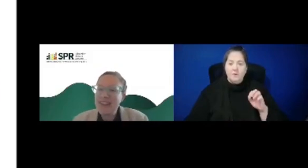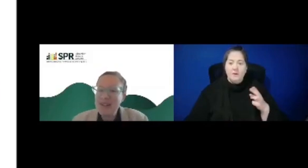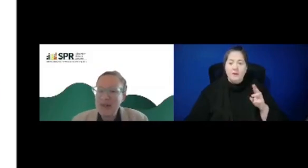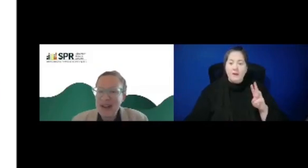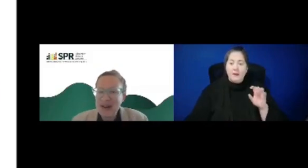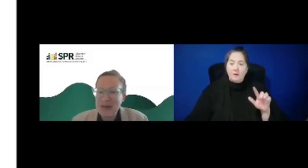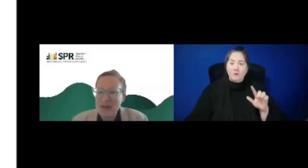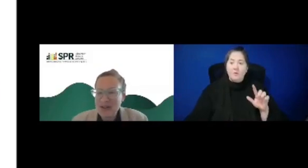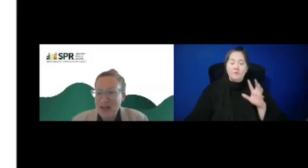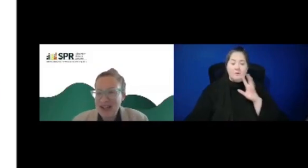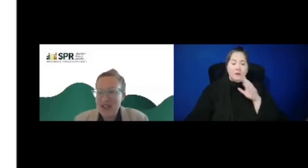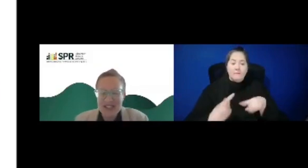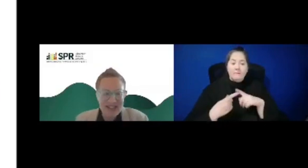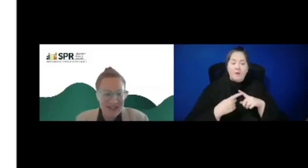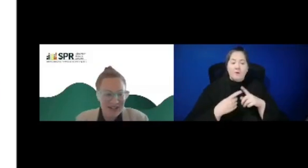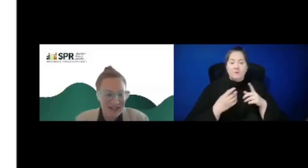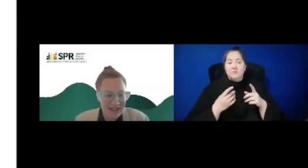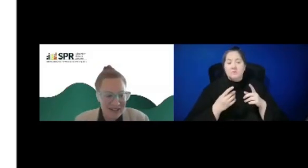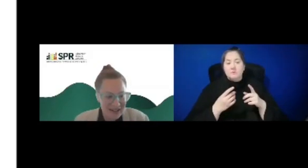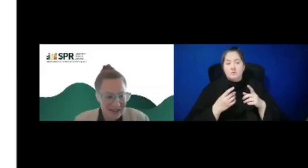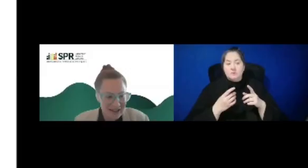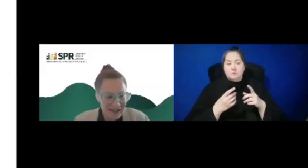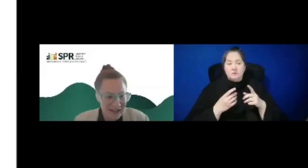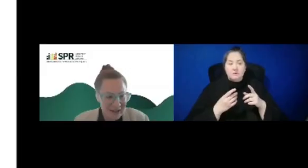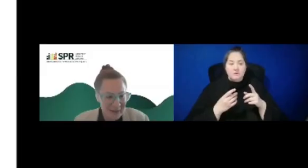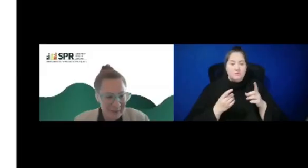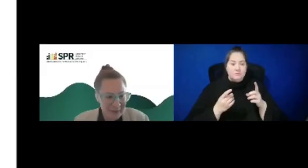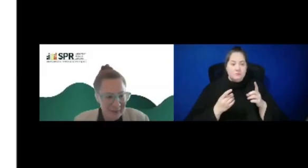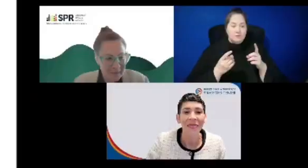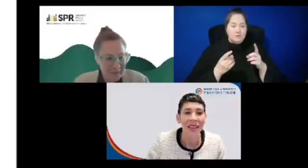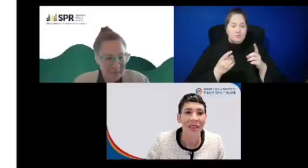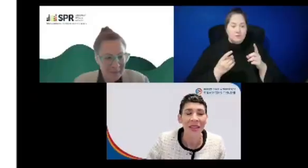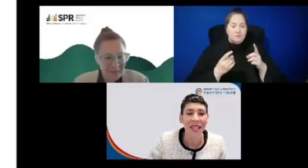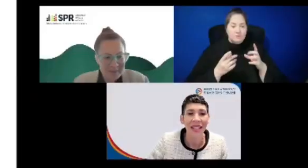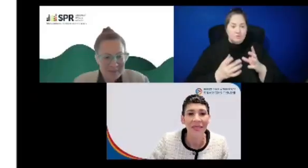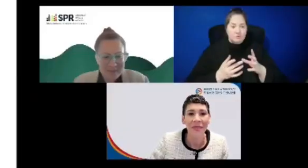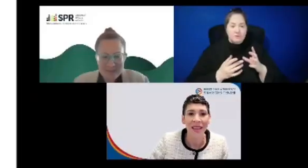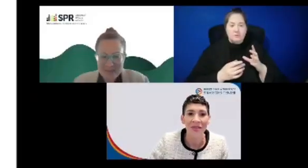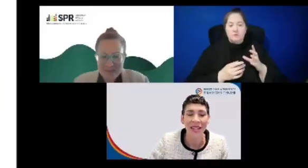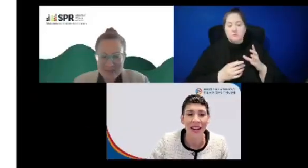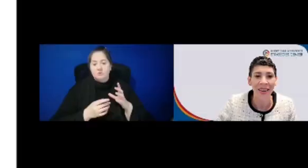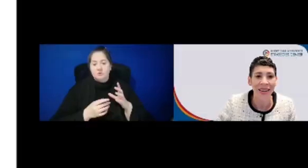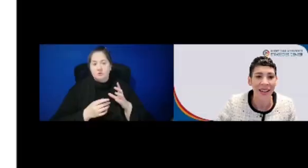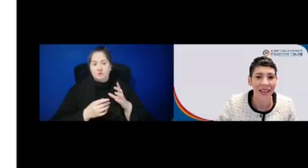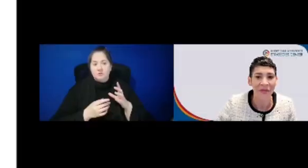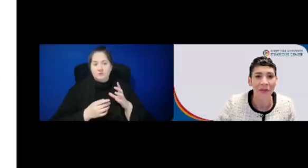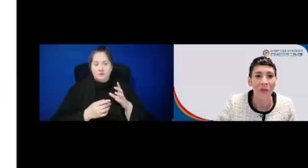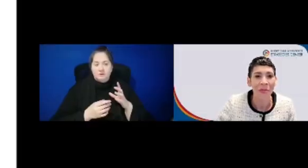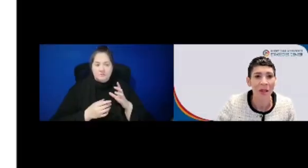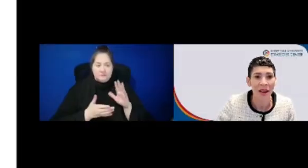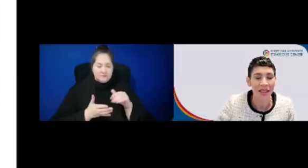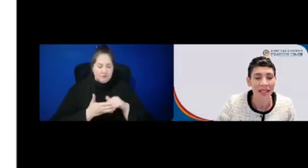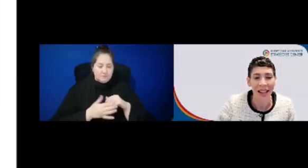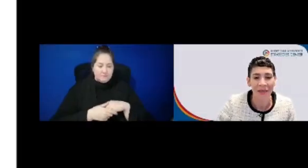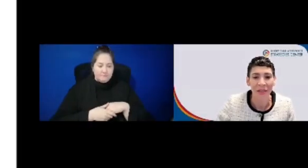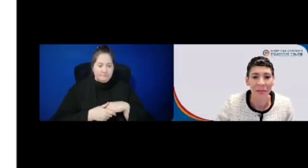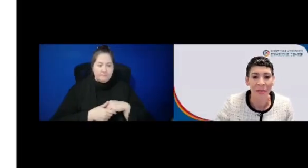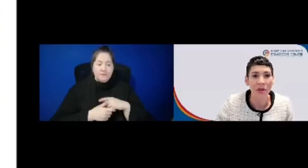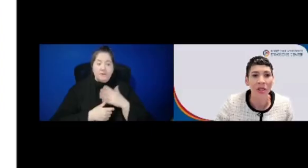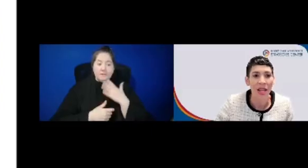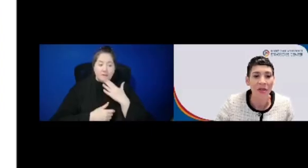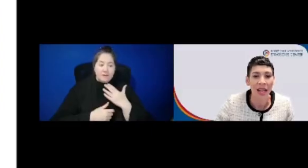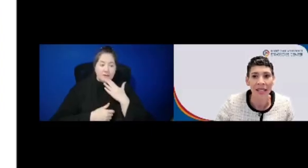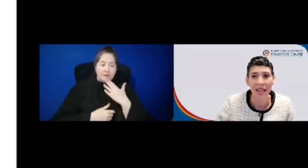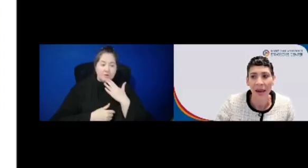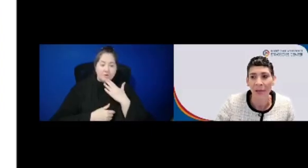speak about the Direct Care Workforce Strategy Center. Excellent. Thank you, Leah. Thank you, Sarah, and for everyone being on today. I